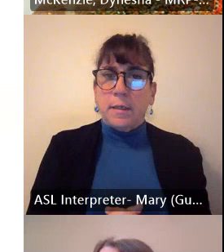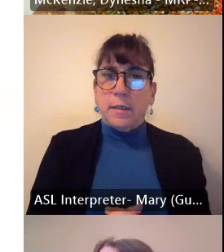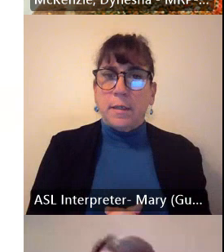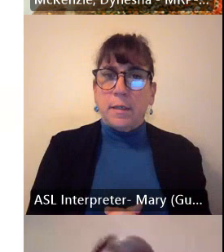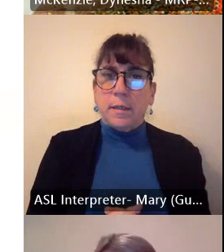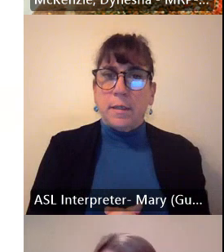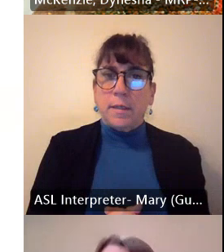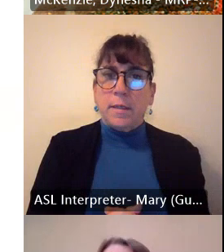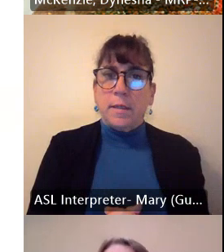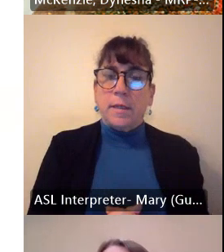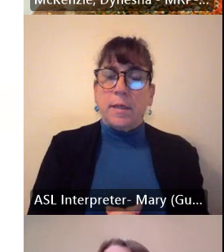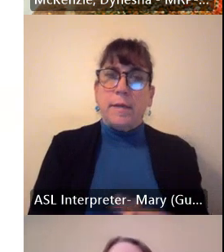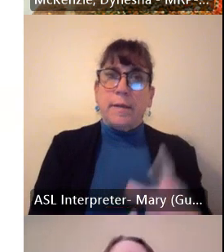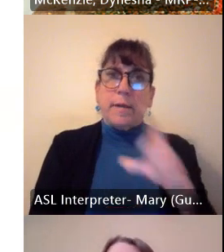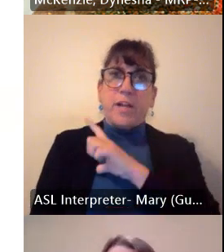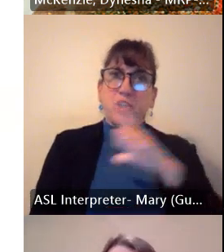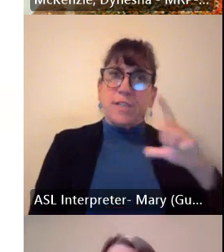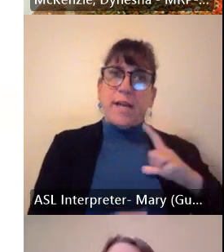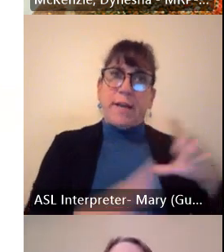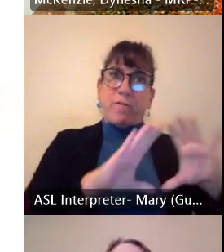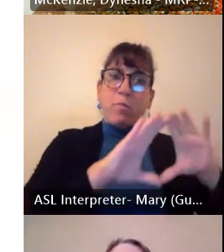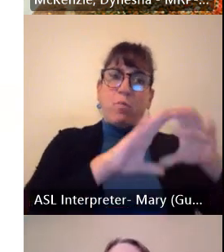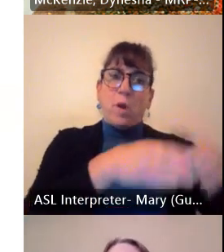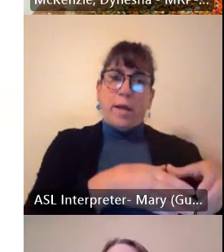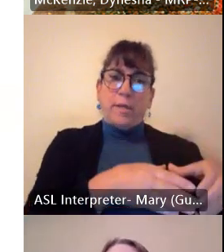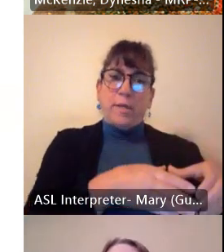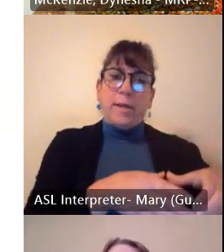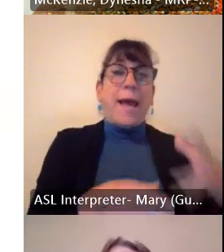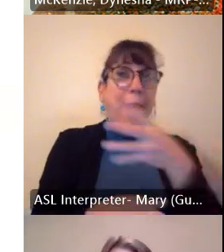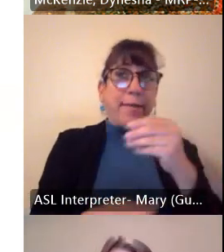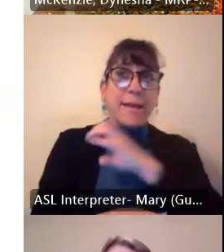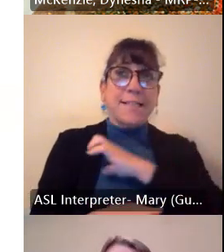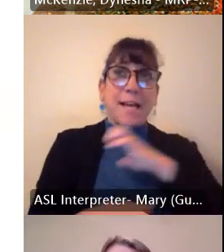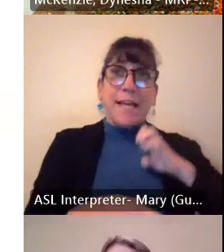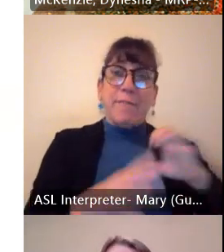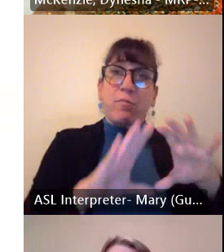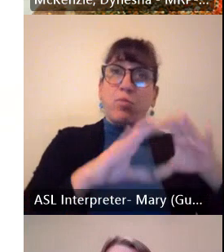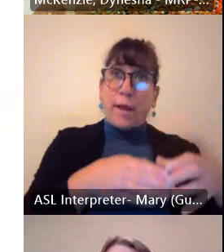the legislative branch, as well as the executive,